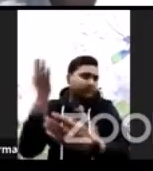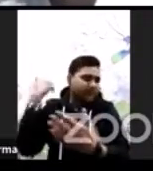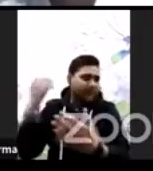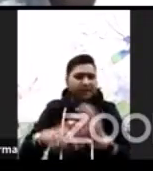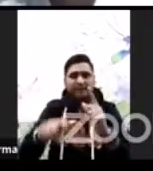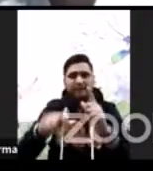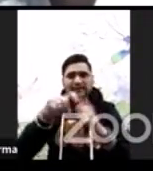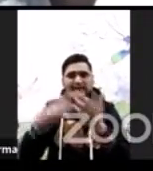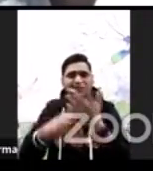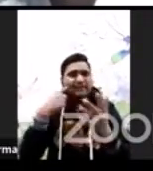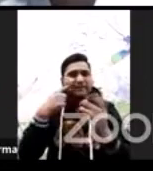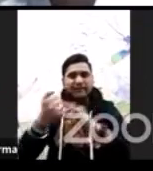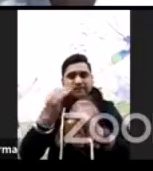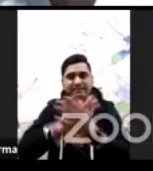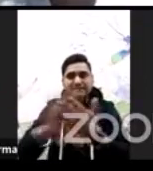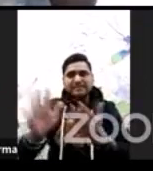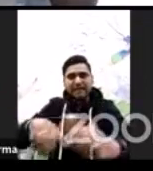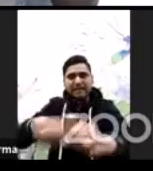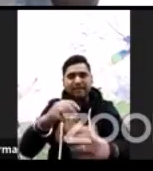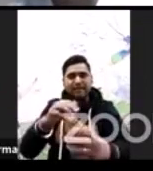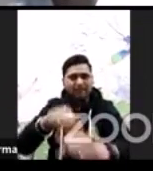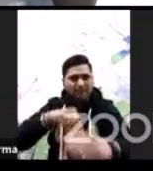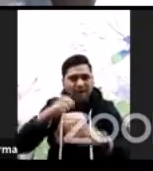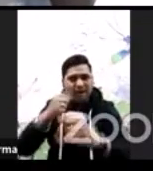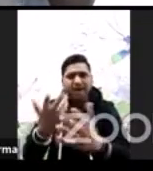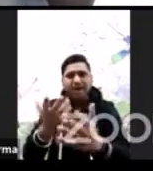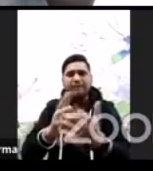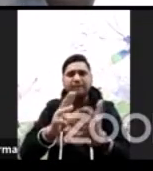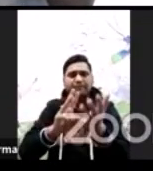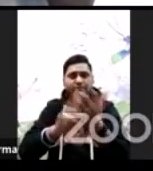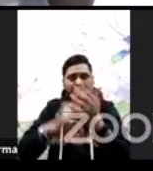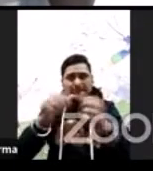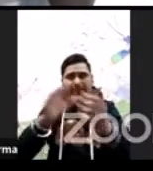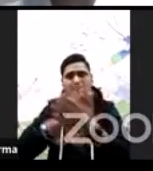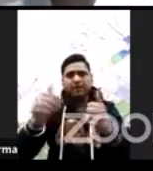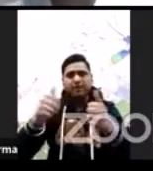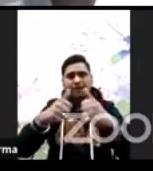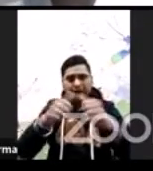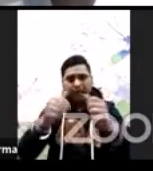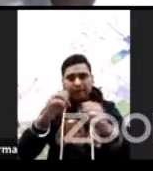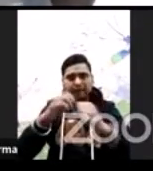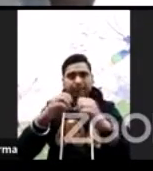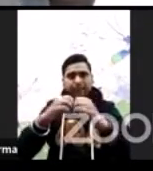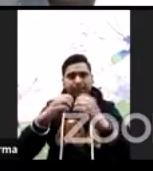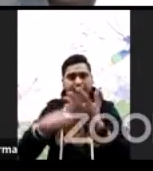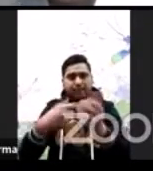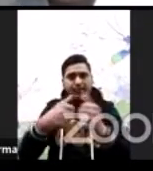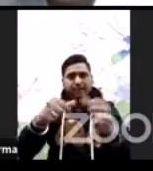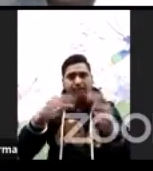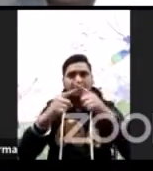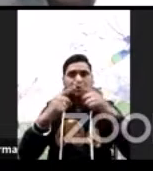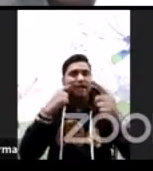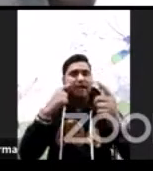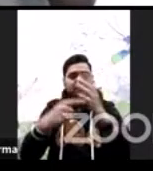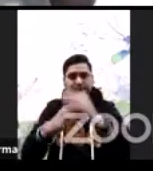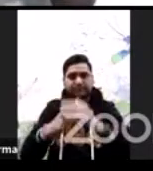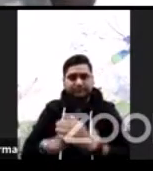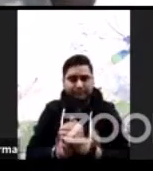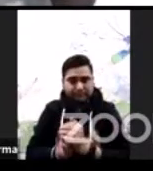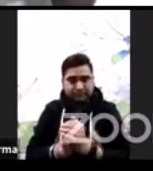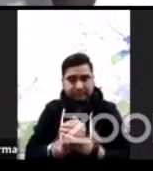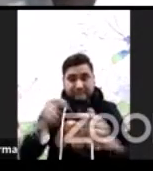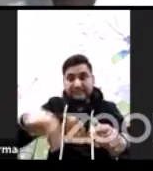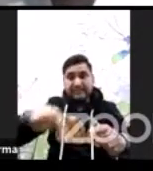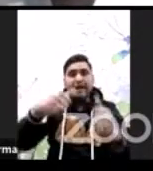was Sarathi to Arjuna and took him through a very difficult path of deciding to participate in the war. So this app